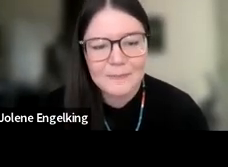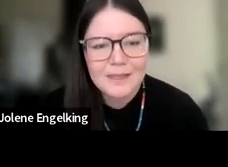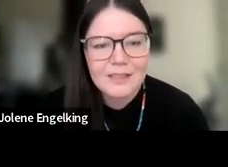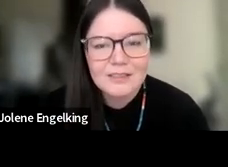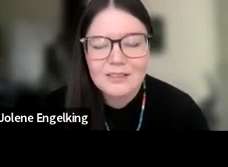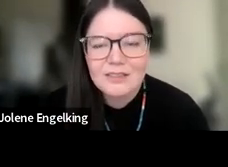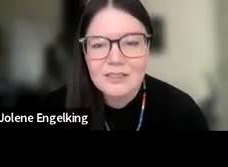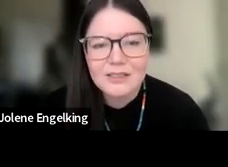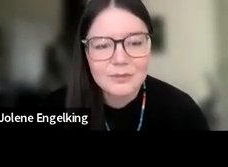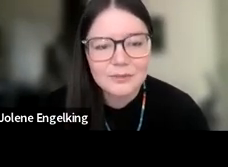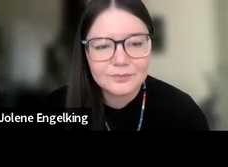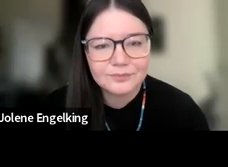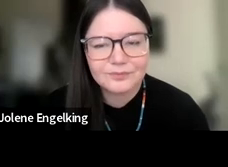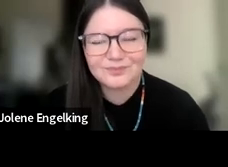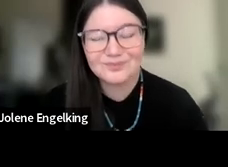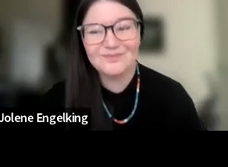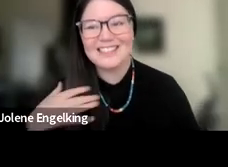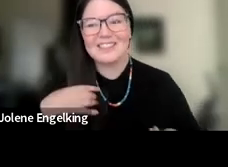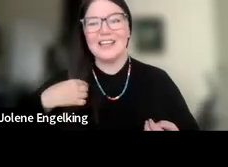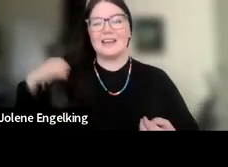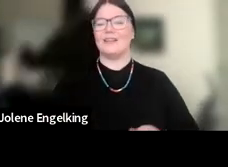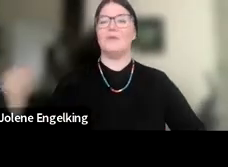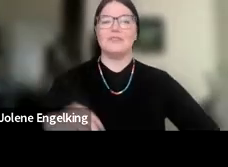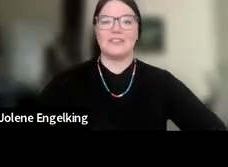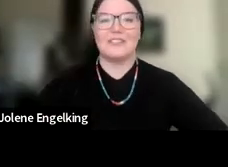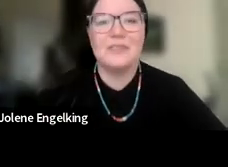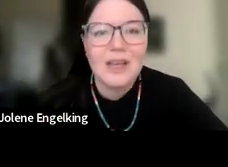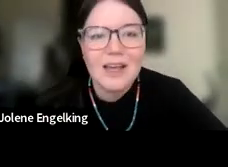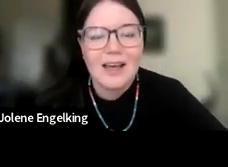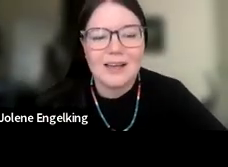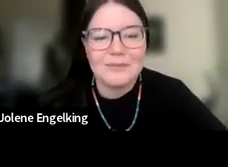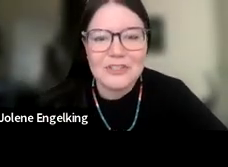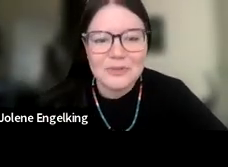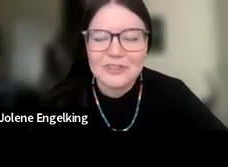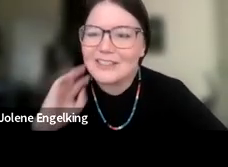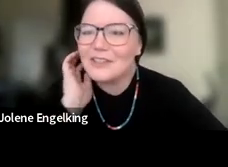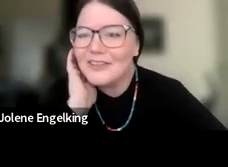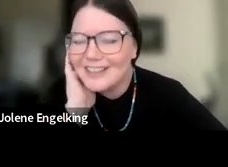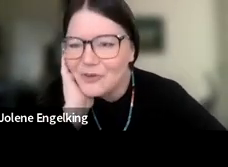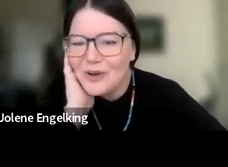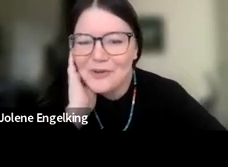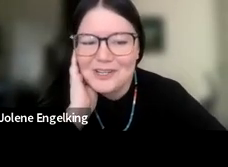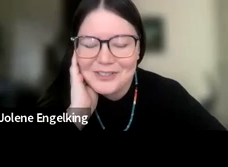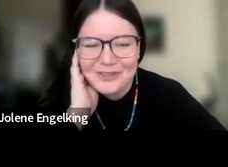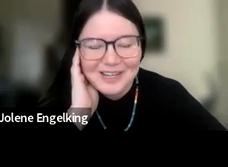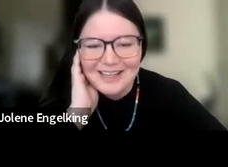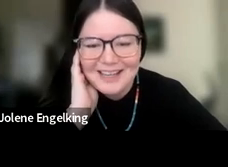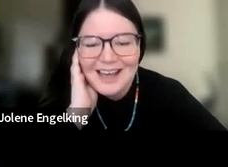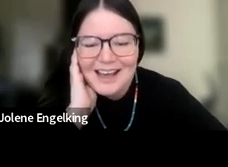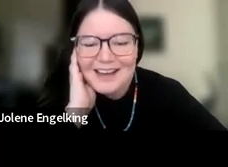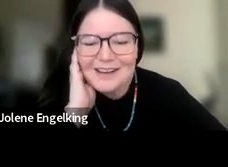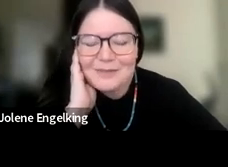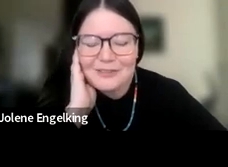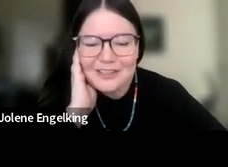communities. And so yeah, now we'll start to do the little 101